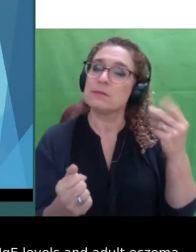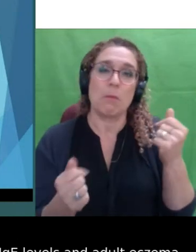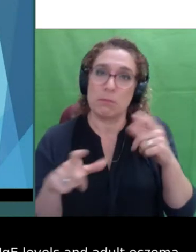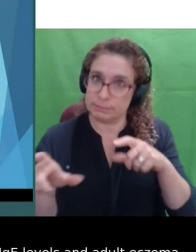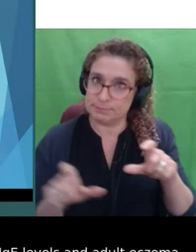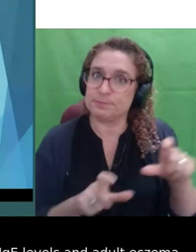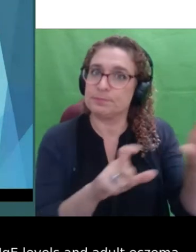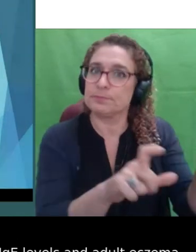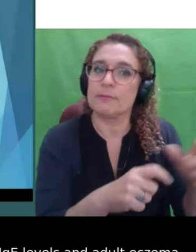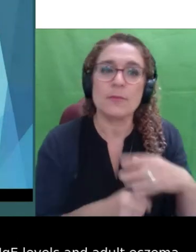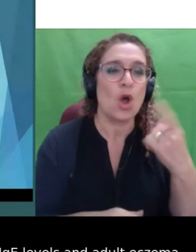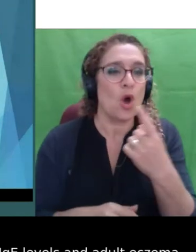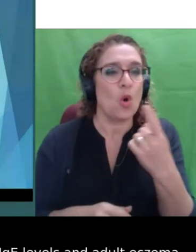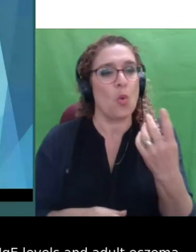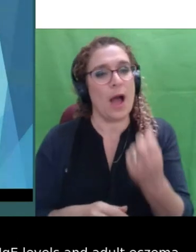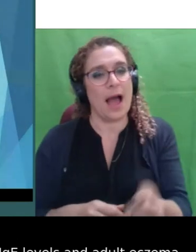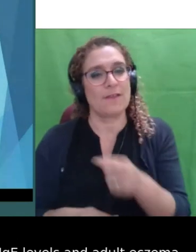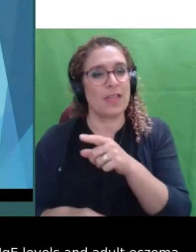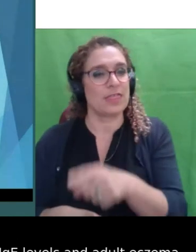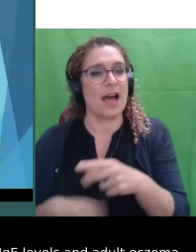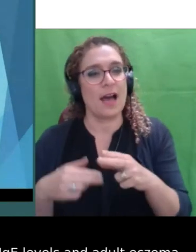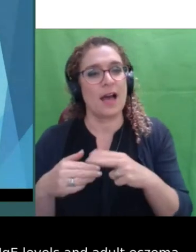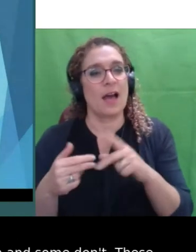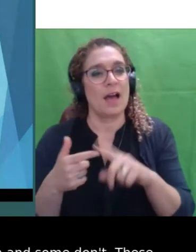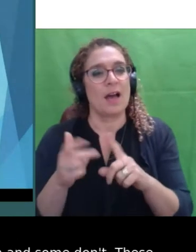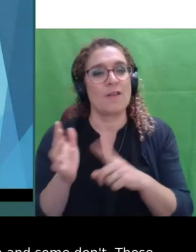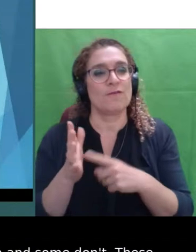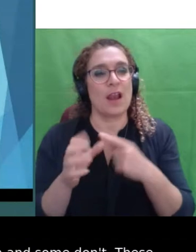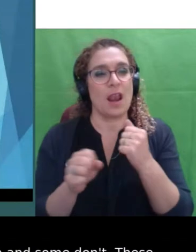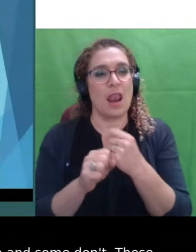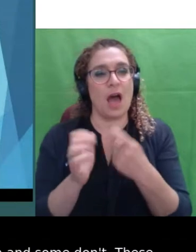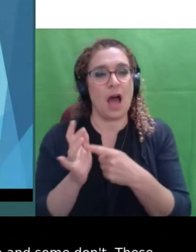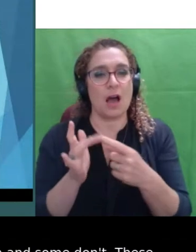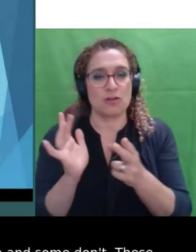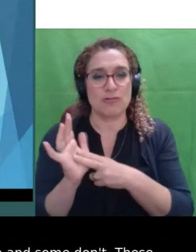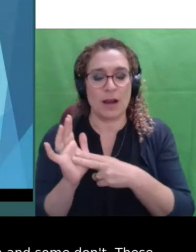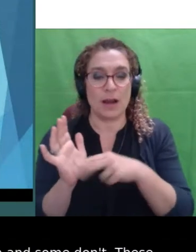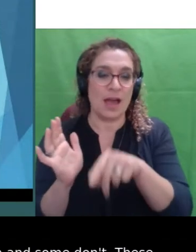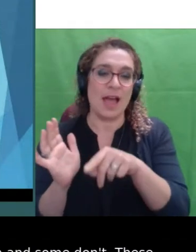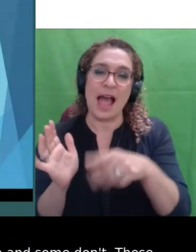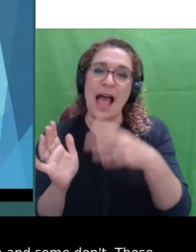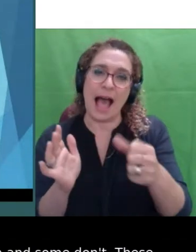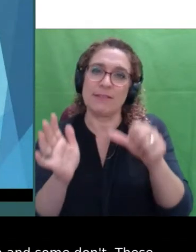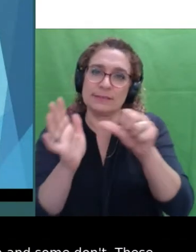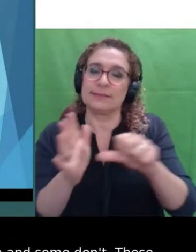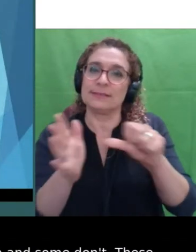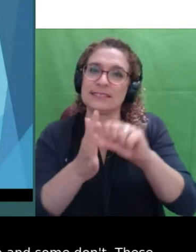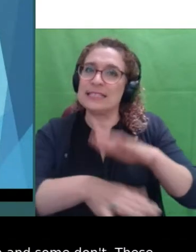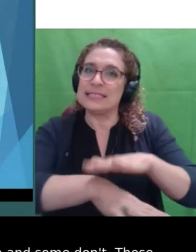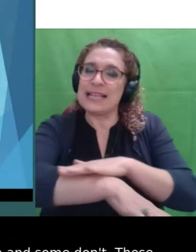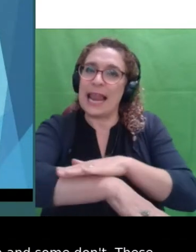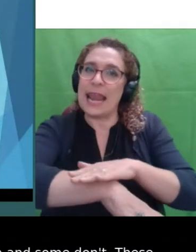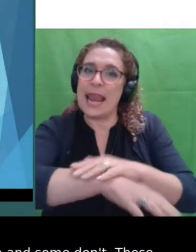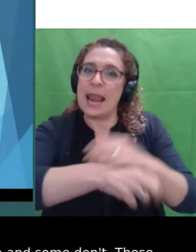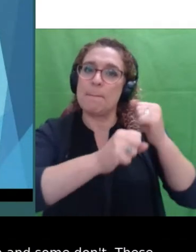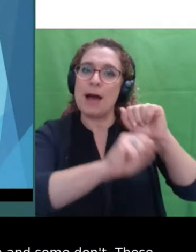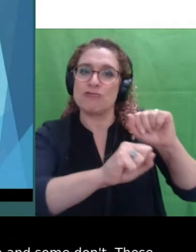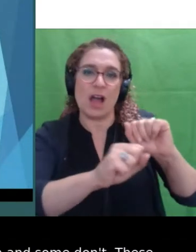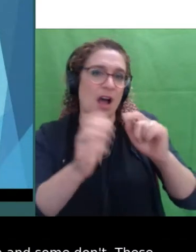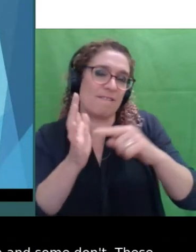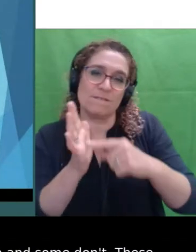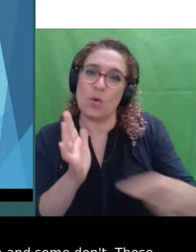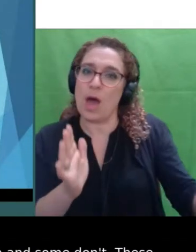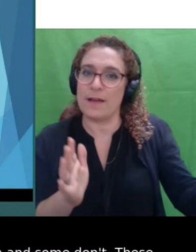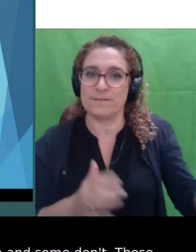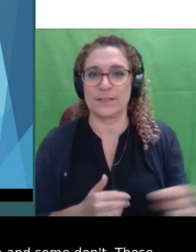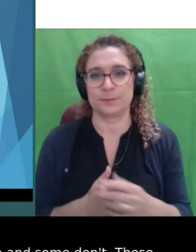flagrant mutation they have a defective skin barrier for life a topic